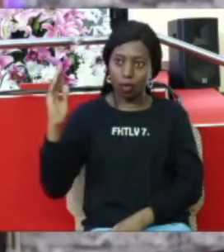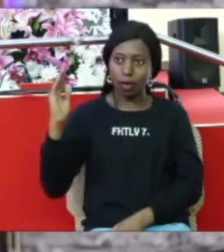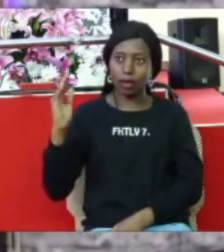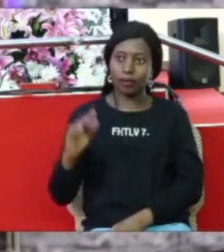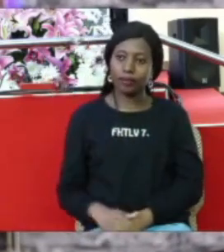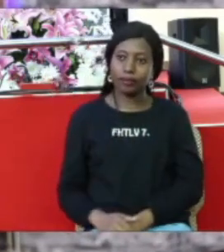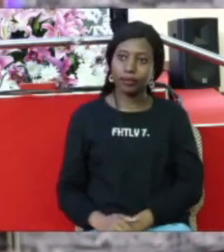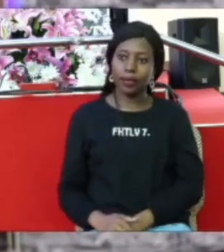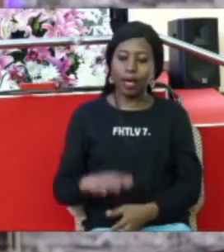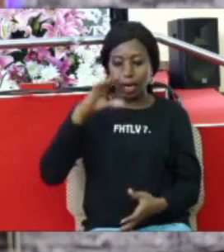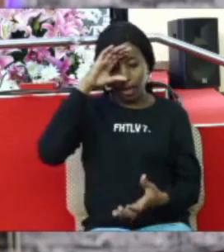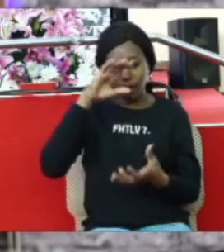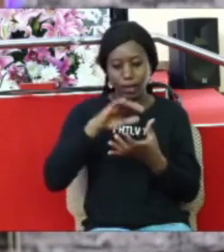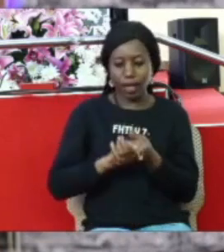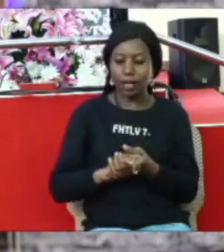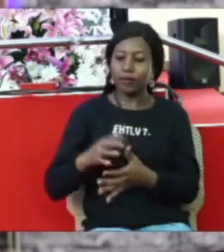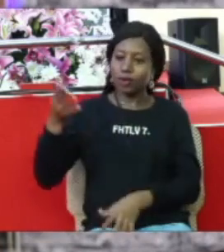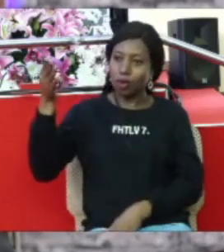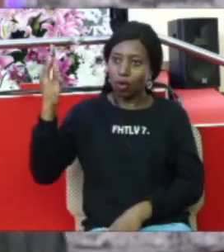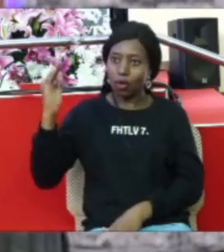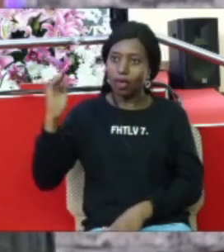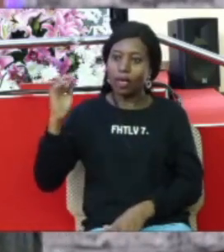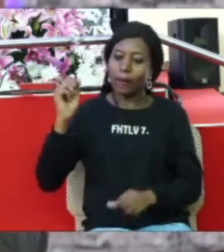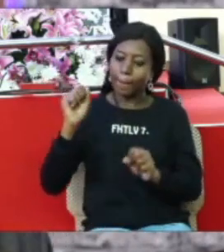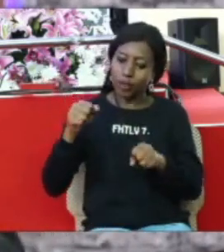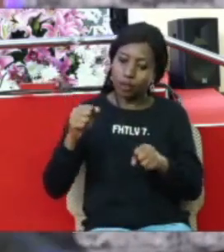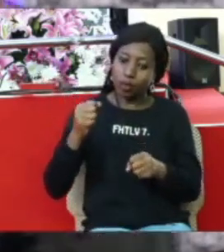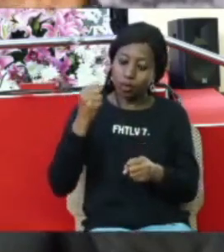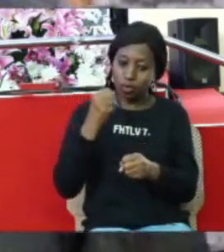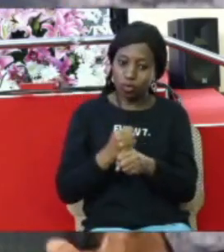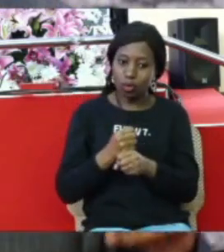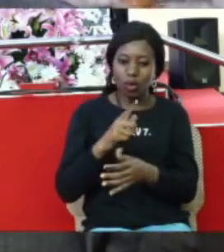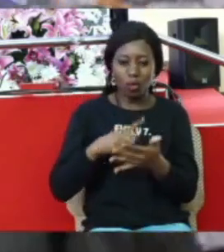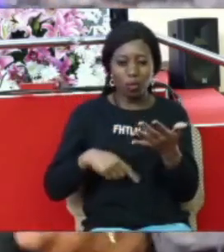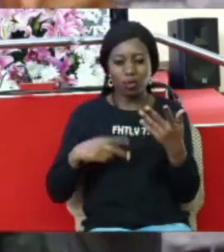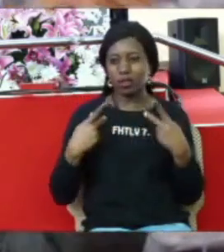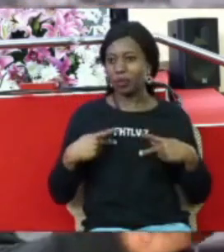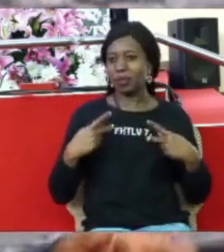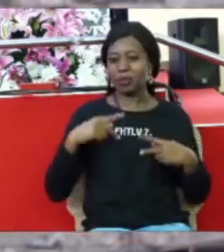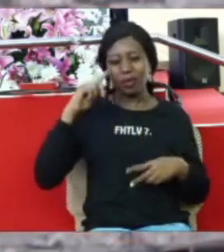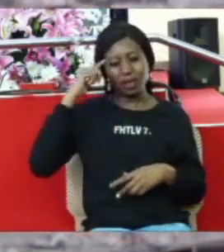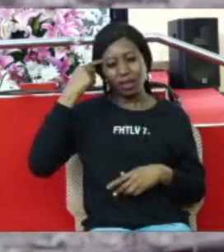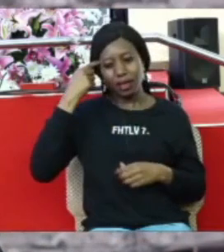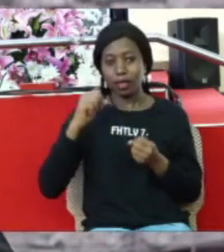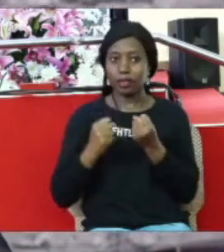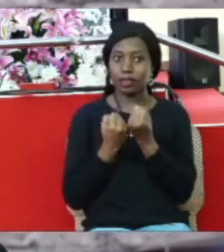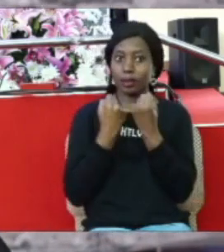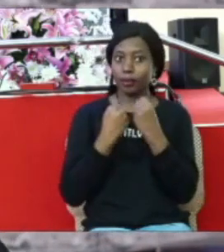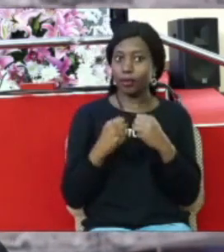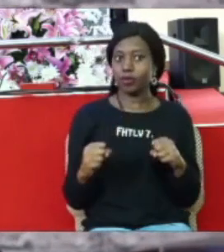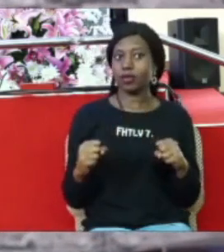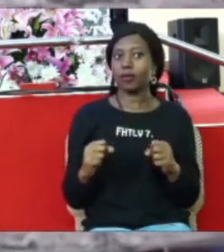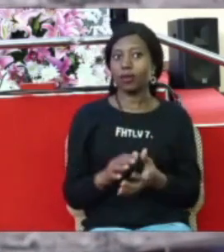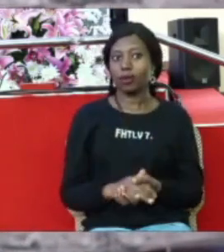God who does the impossible. If God can only do what Kimani can do, that is a Kikuyu